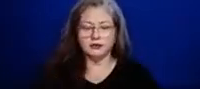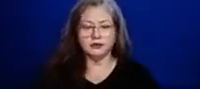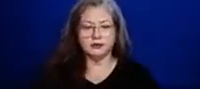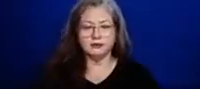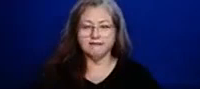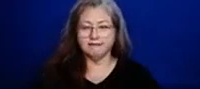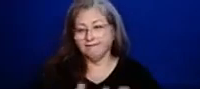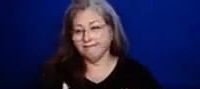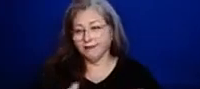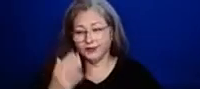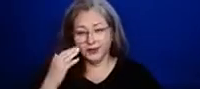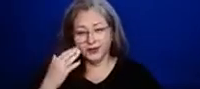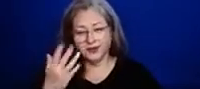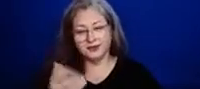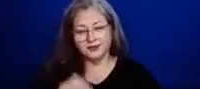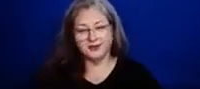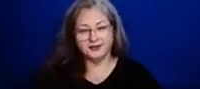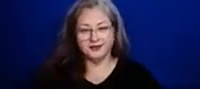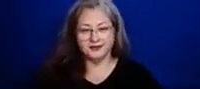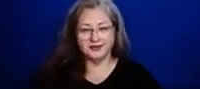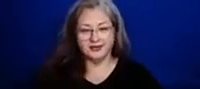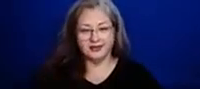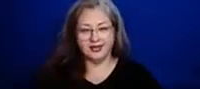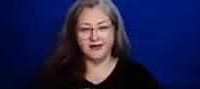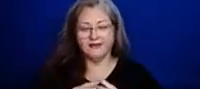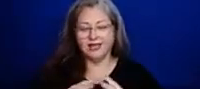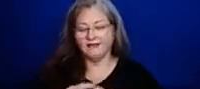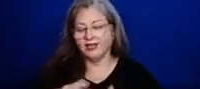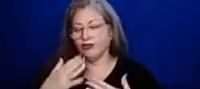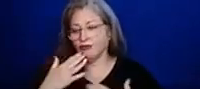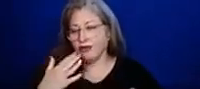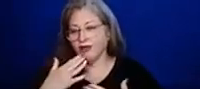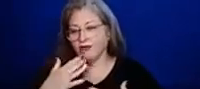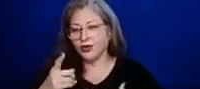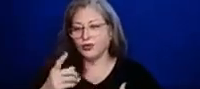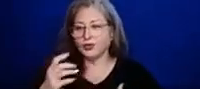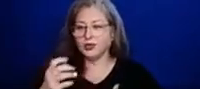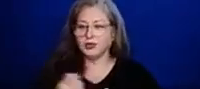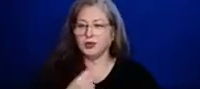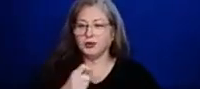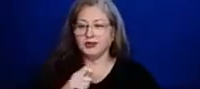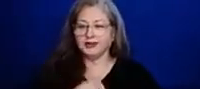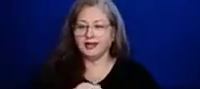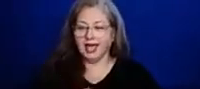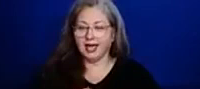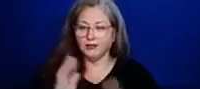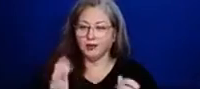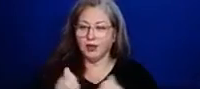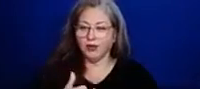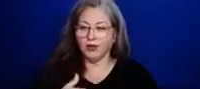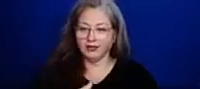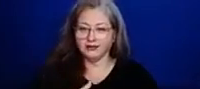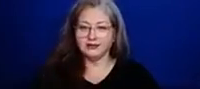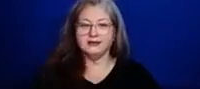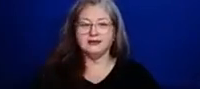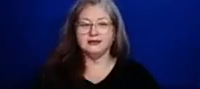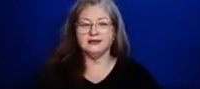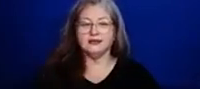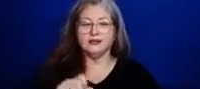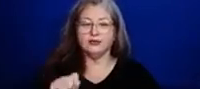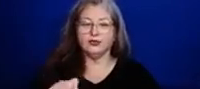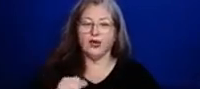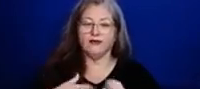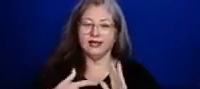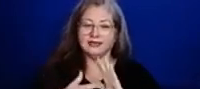you know? So I'm really grateful that you took the time to talk to us and to have the exhibit